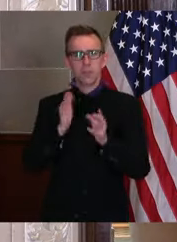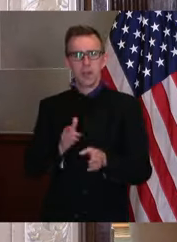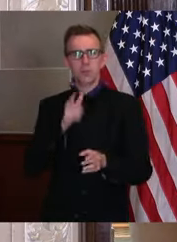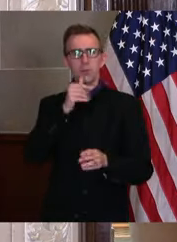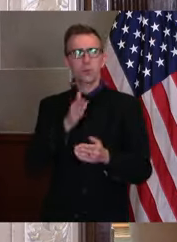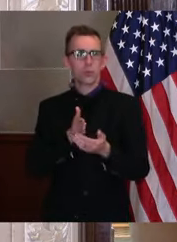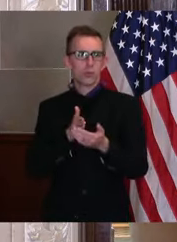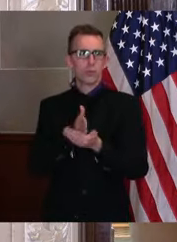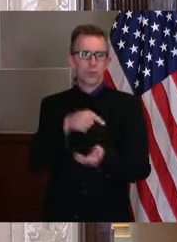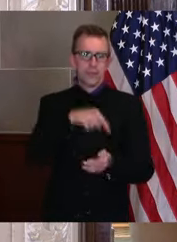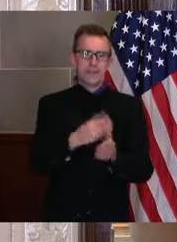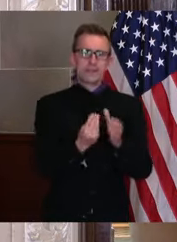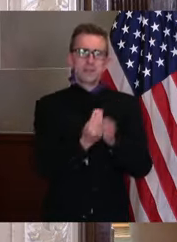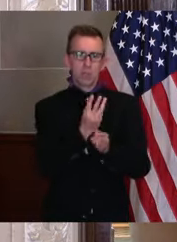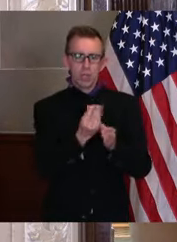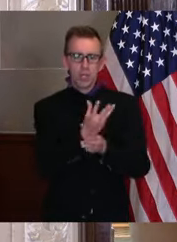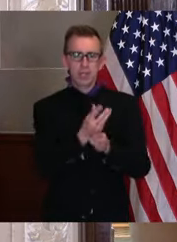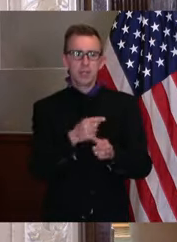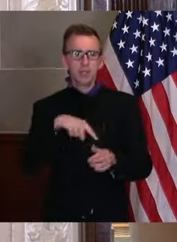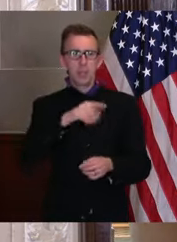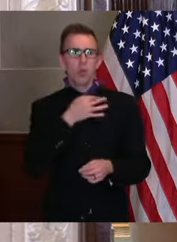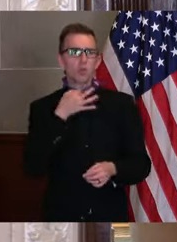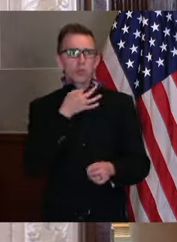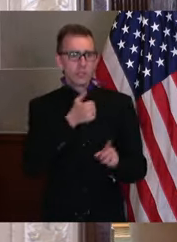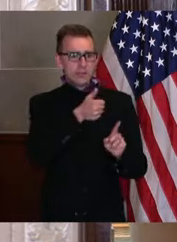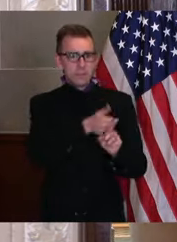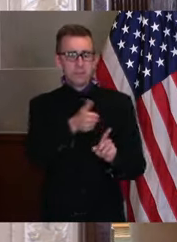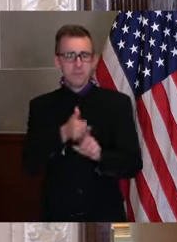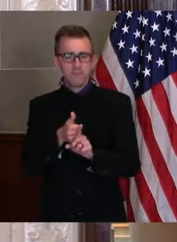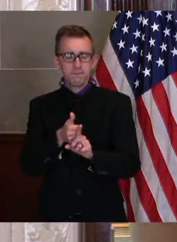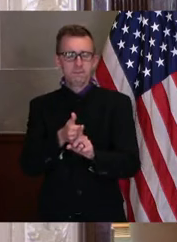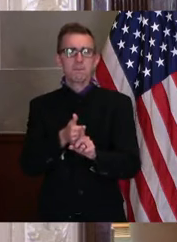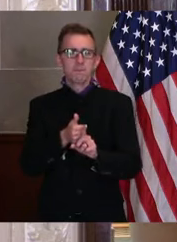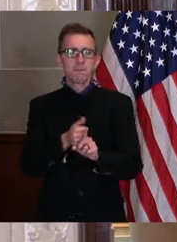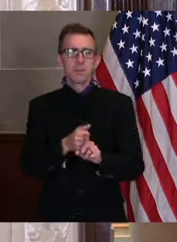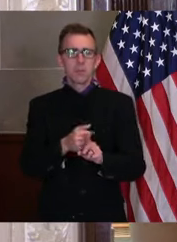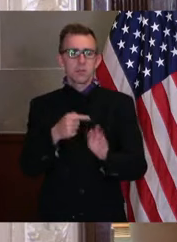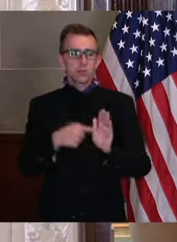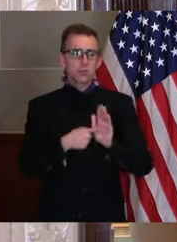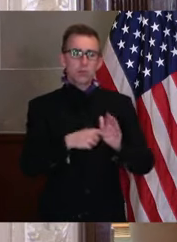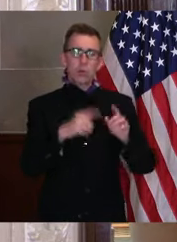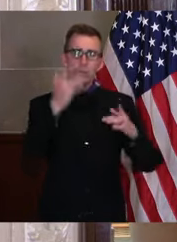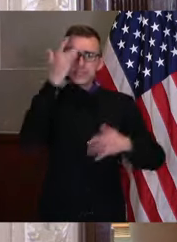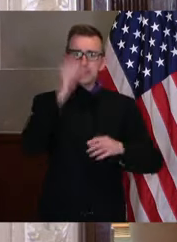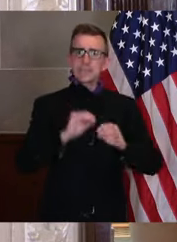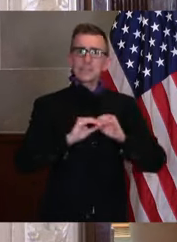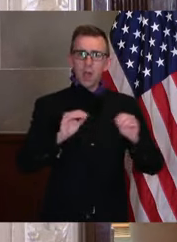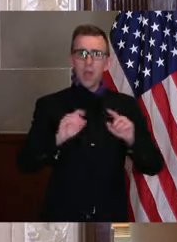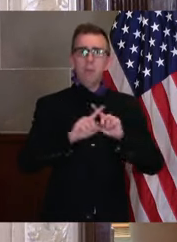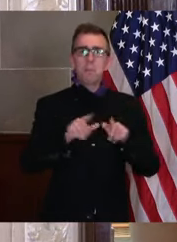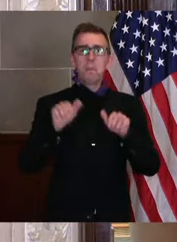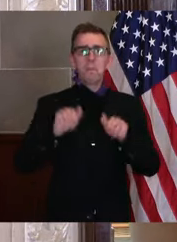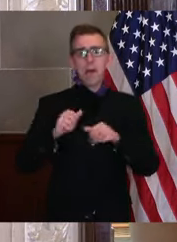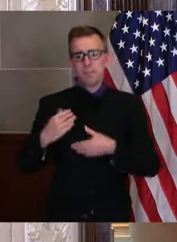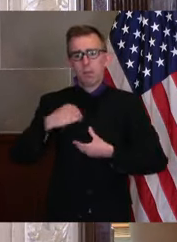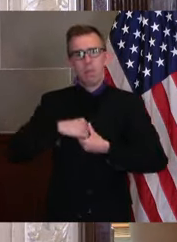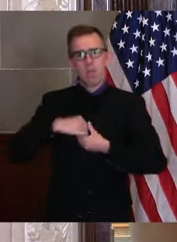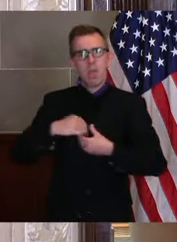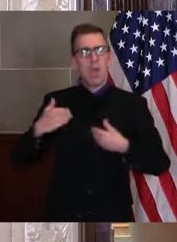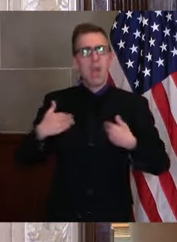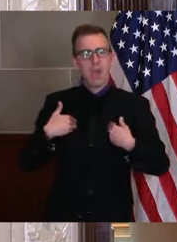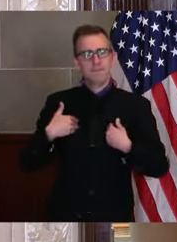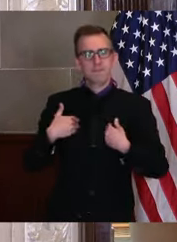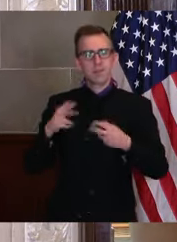this spring and are curious whether or not they were asymptomatic or what they had was. So I think that'll be the